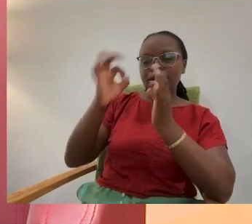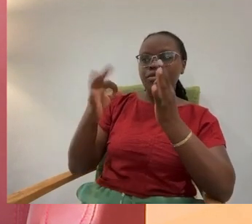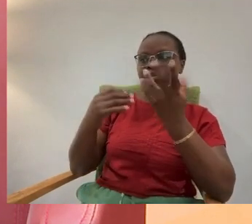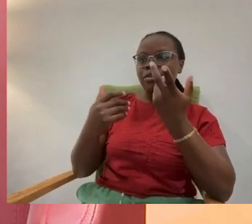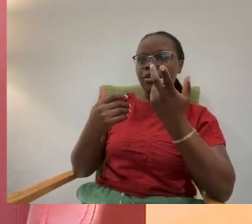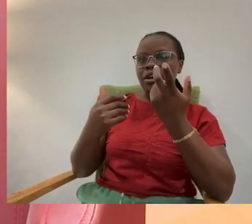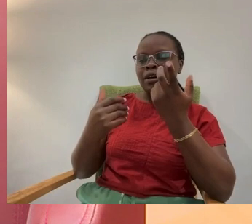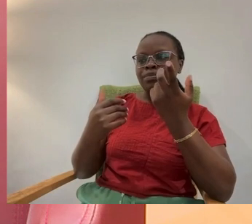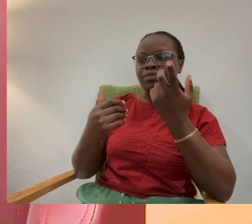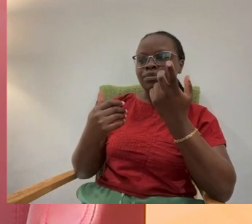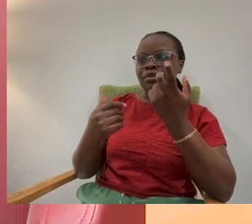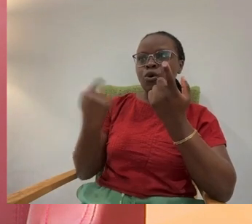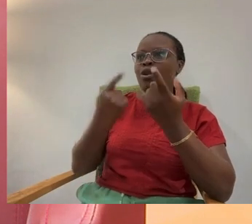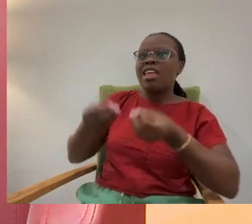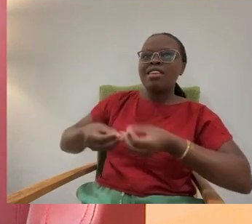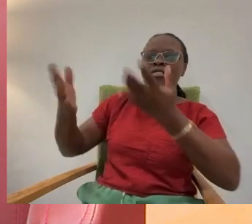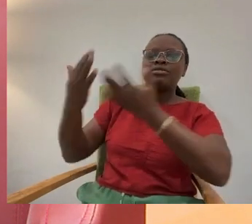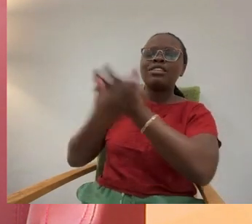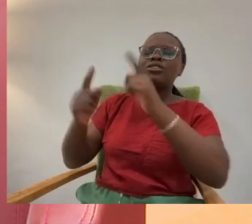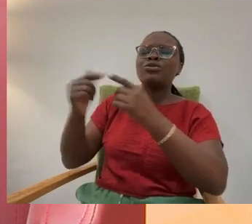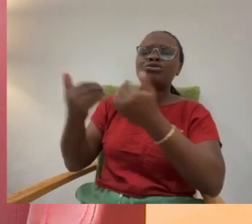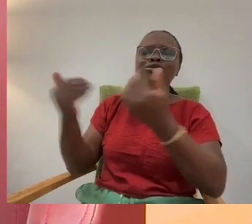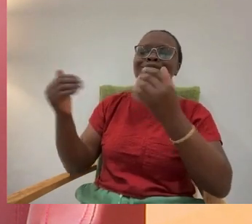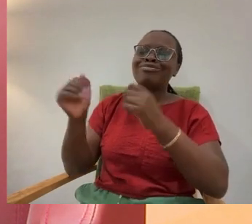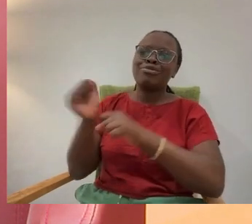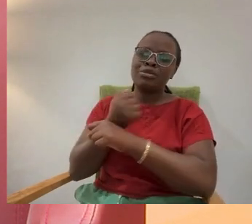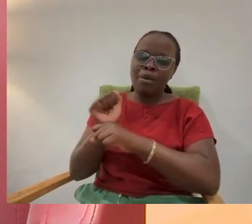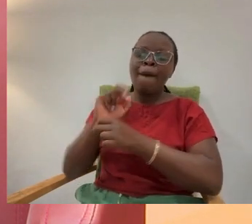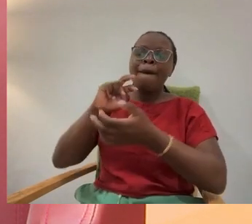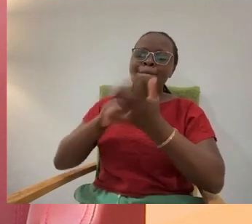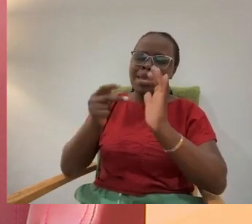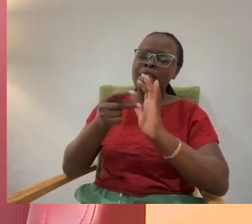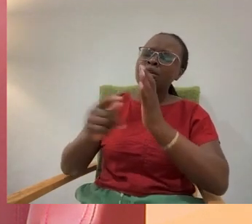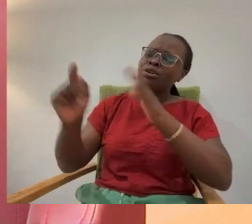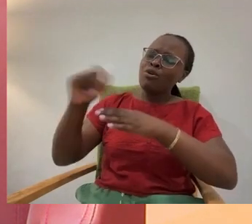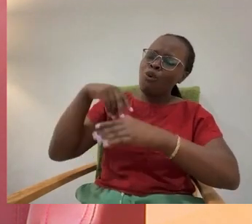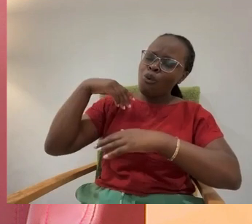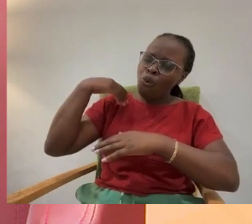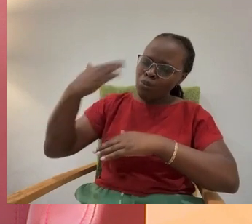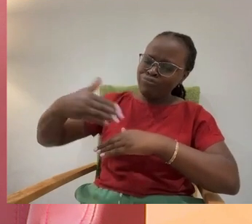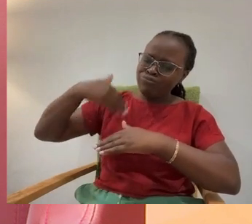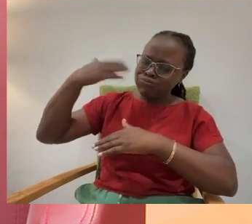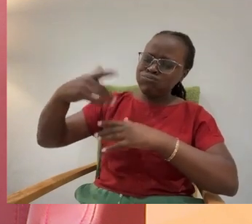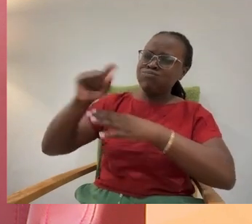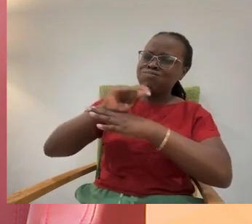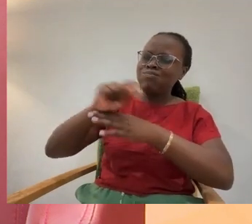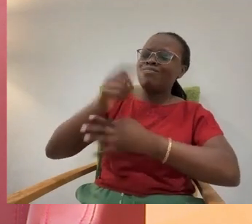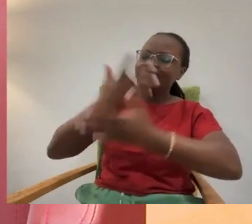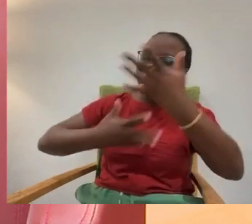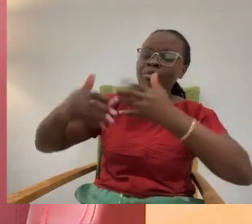it down to the learners. So continuously engaging the teachers is one thing that is very, very key. And I